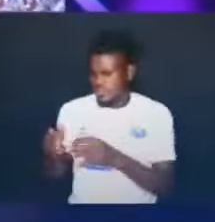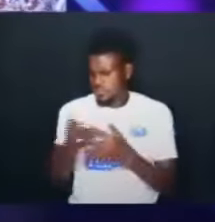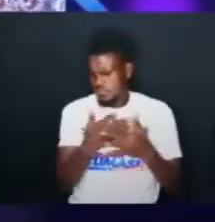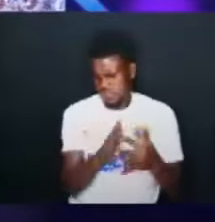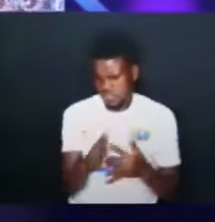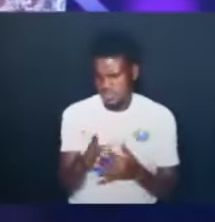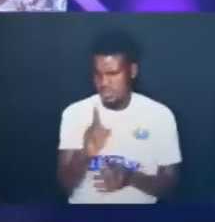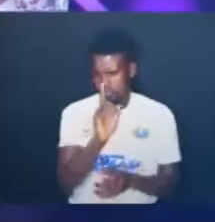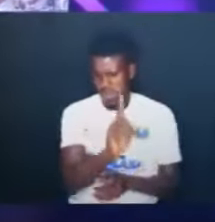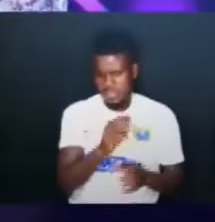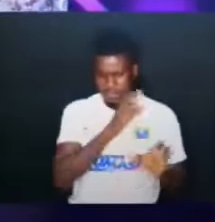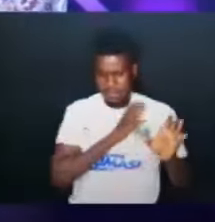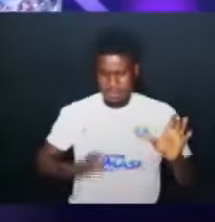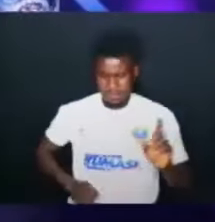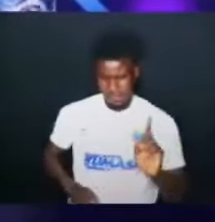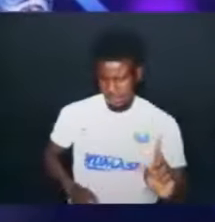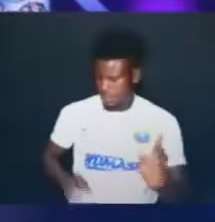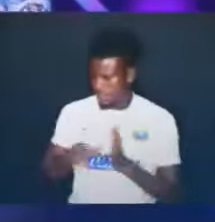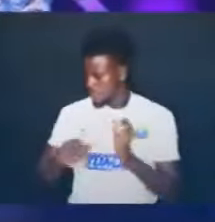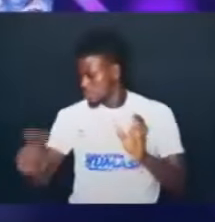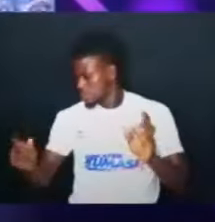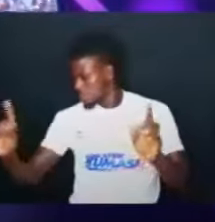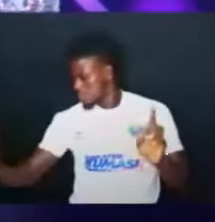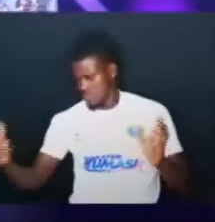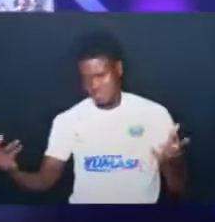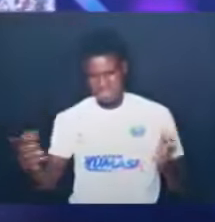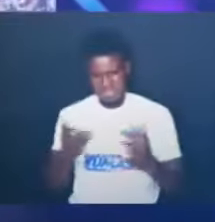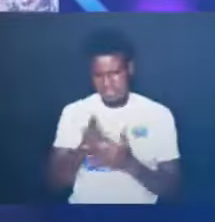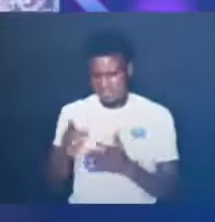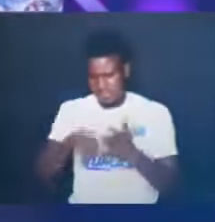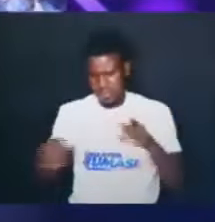the ability to obey God.